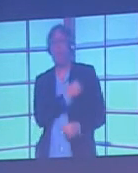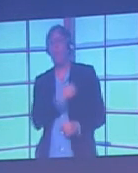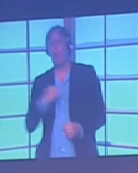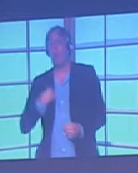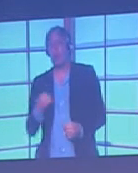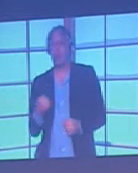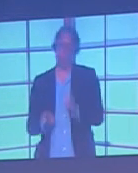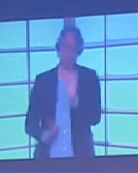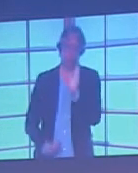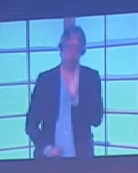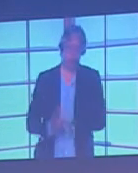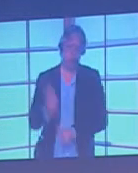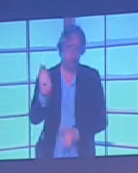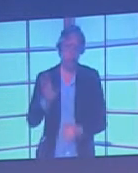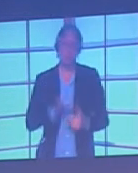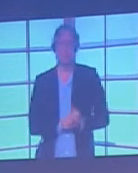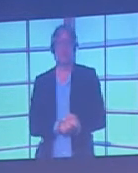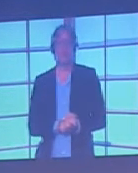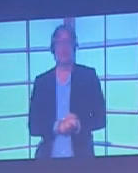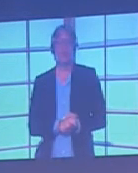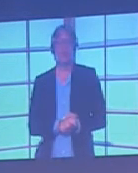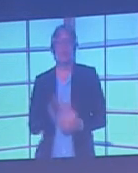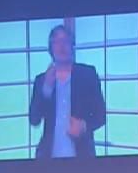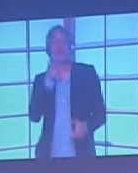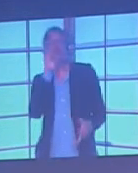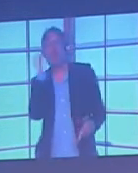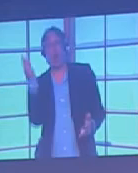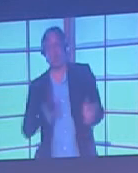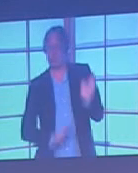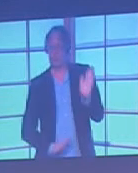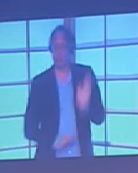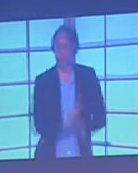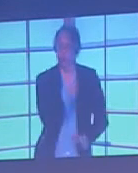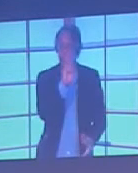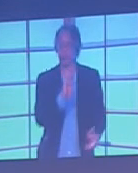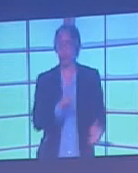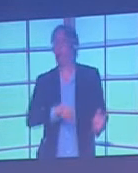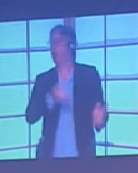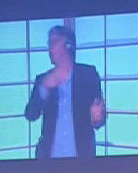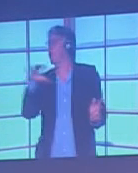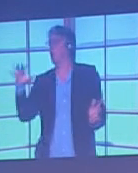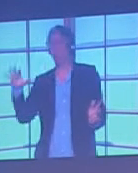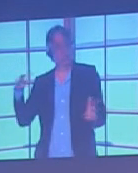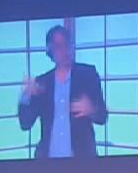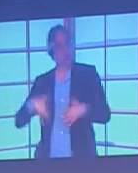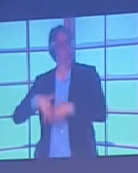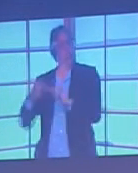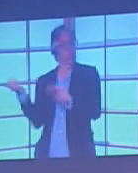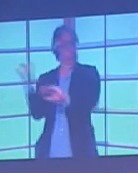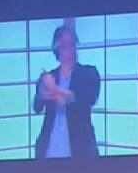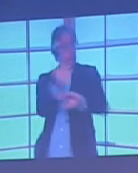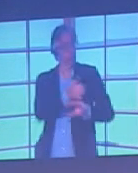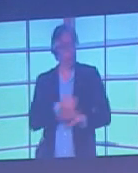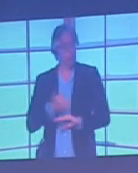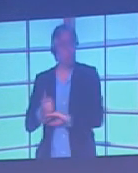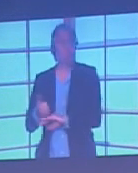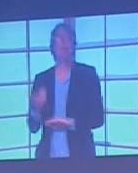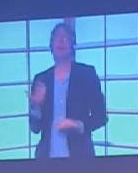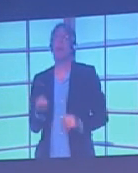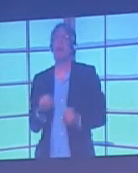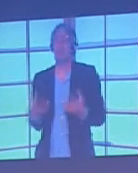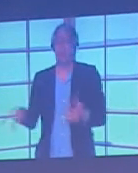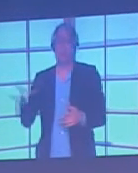partners there. We have progress in France and in other countries. There are people coming on board and understanding why this is